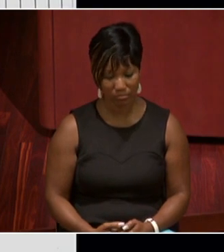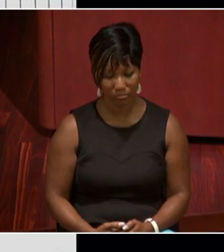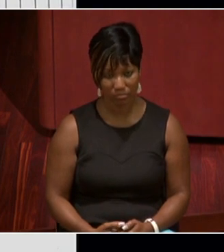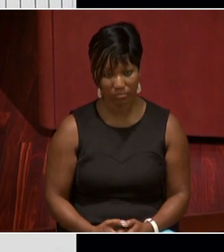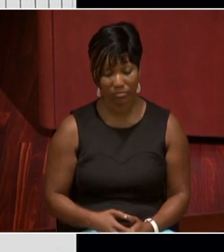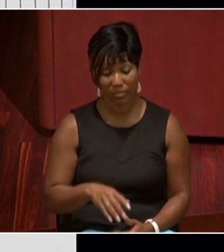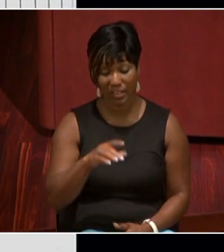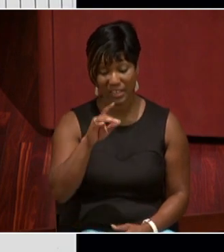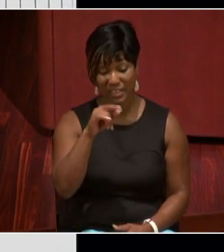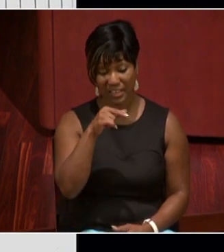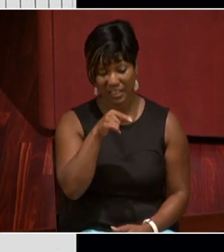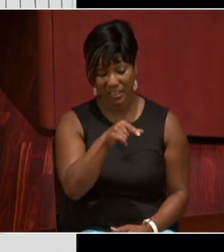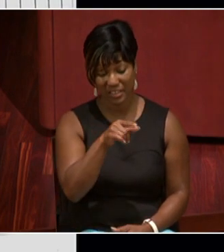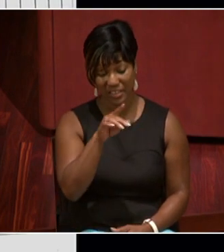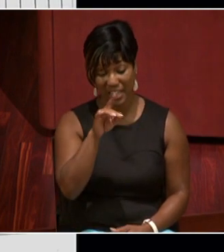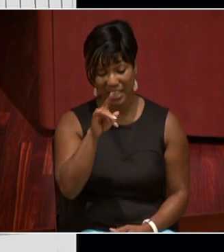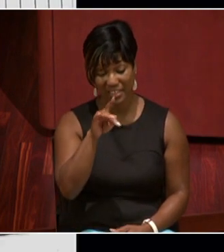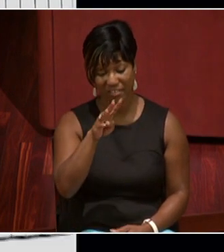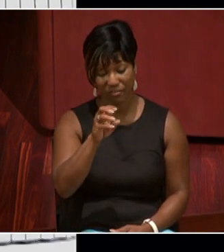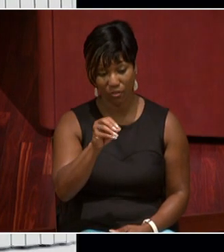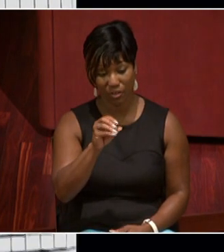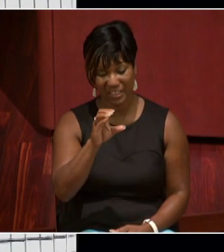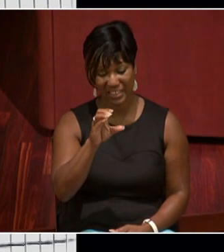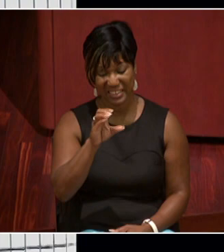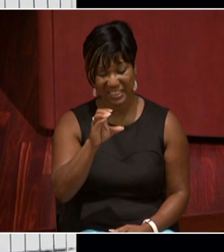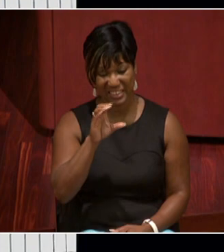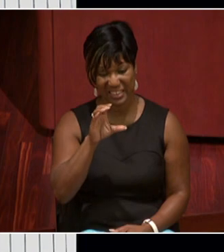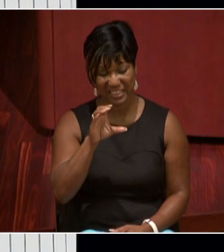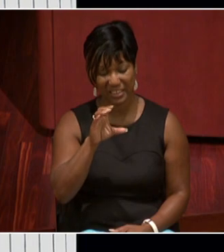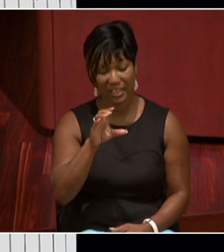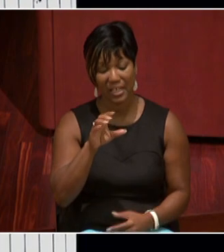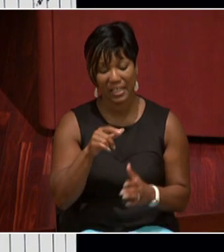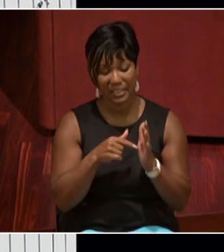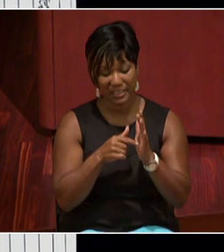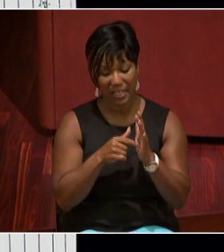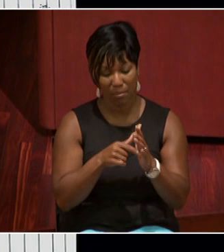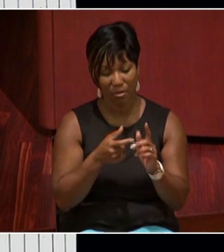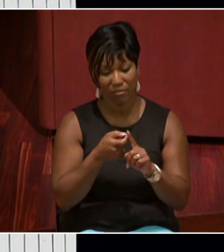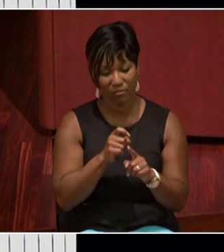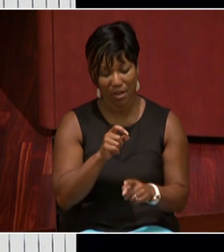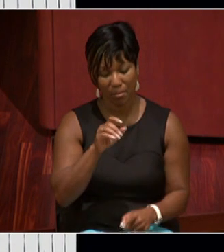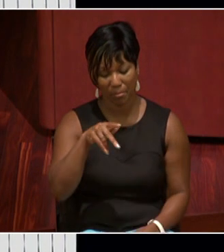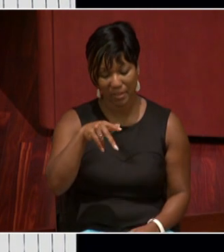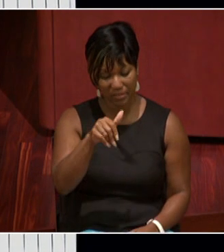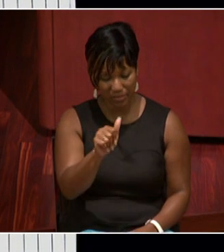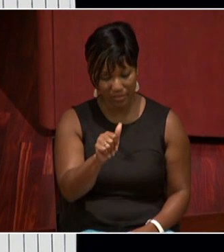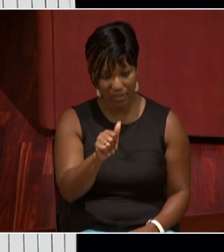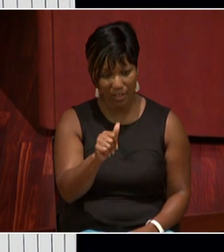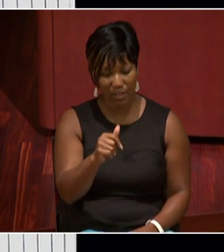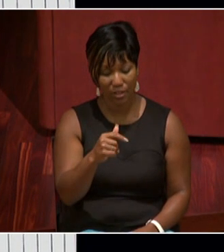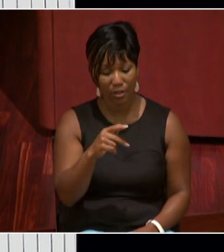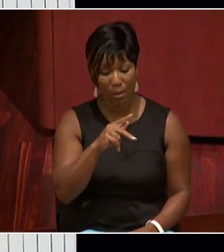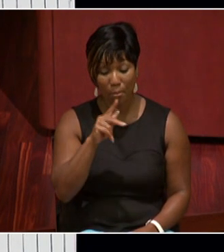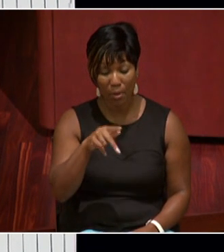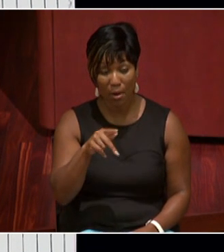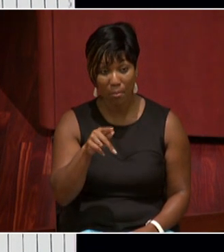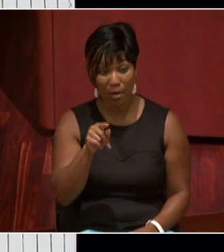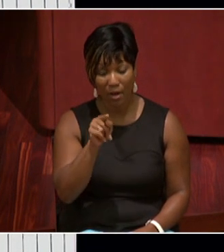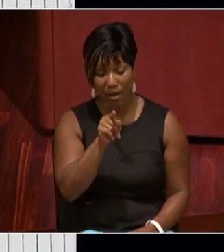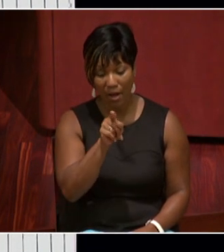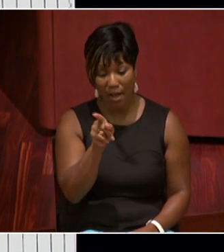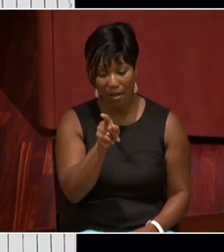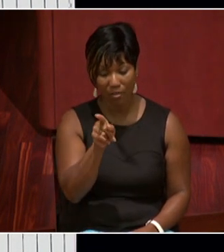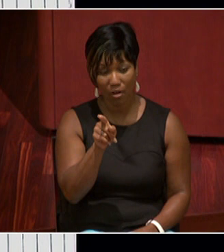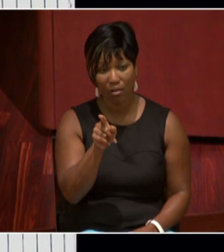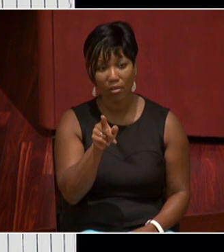Here's an 1840 census example from Mifflin County, Pennsylvania. And the purple arrow is pointing